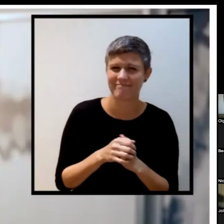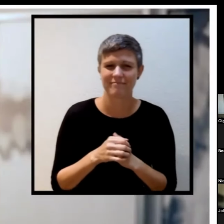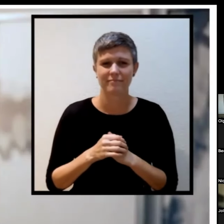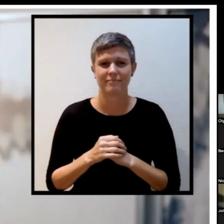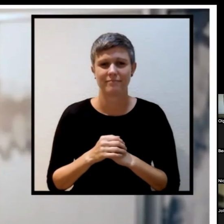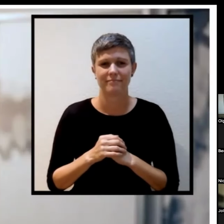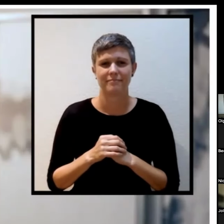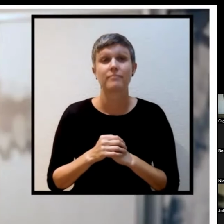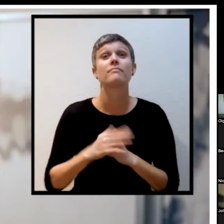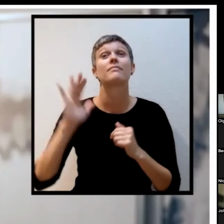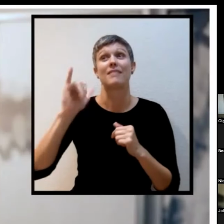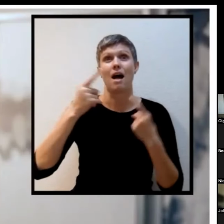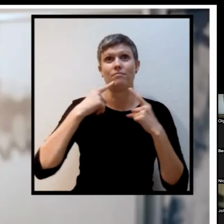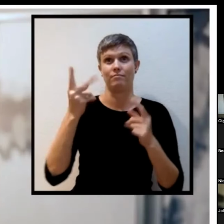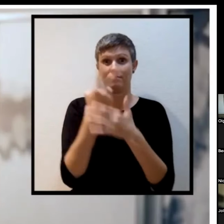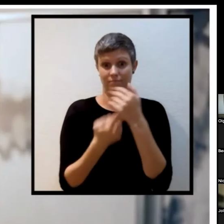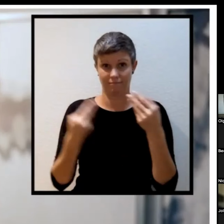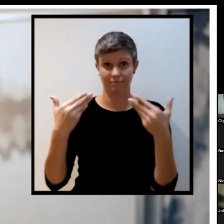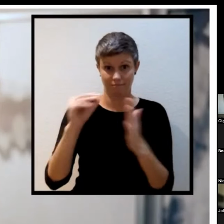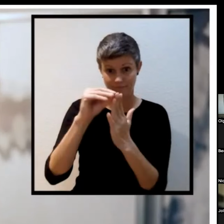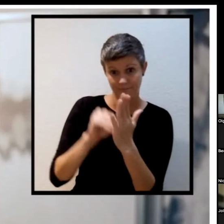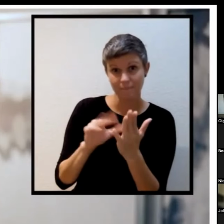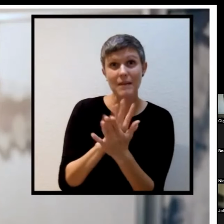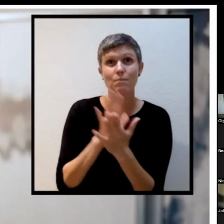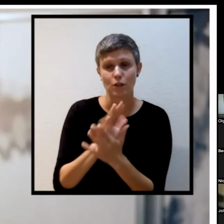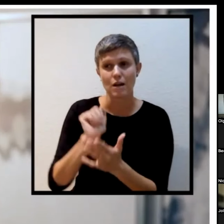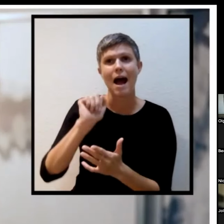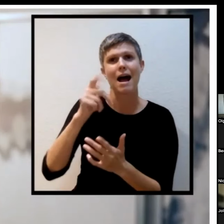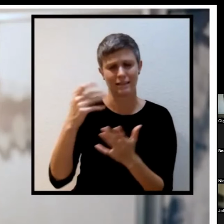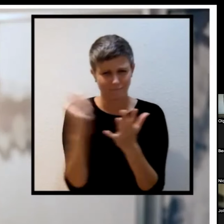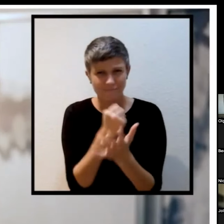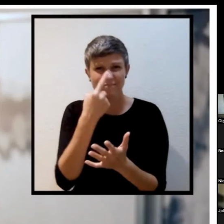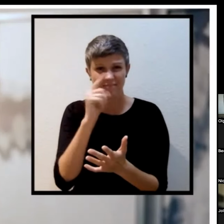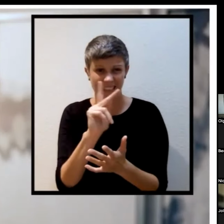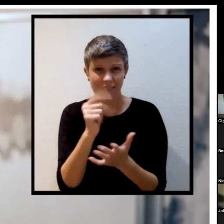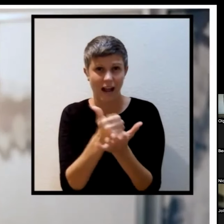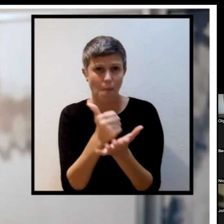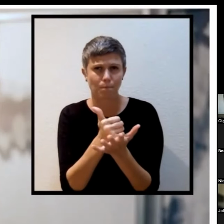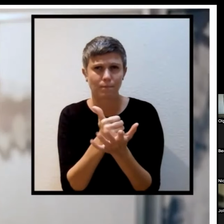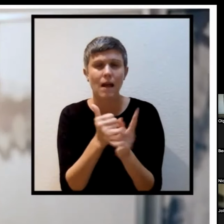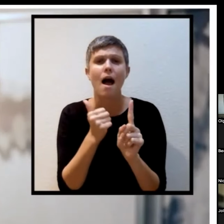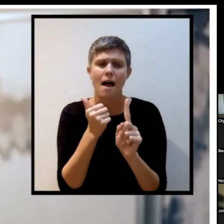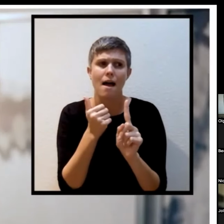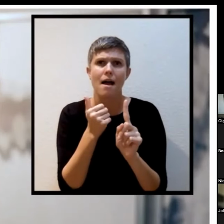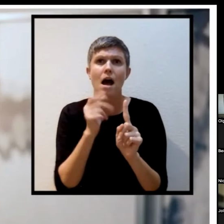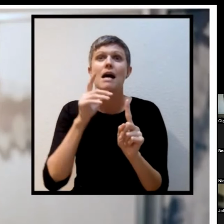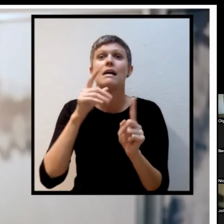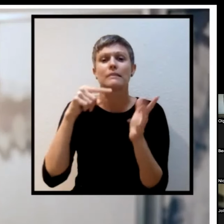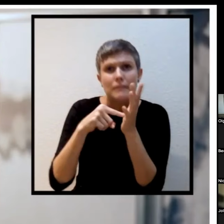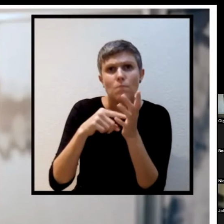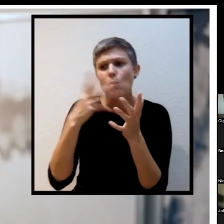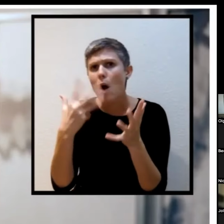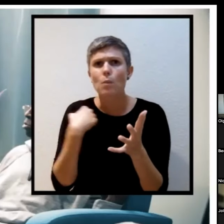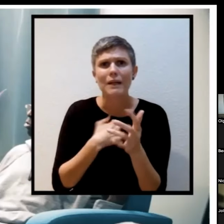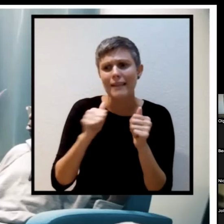Finally, as they were about to start filling out paperwork, Alex asked Keith if he needed any assistance and gave a few examples of different supports he